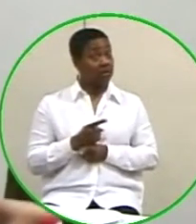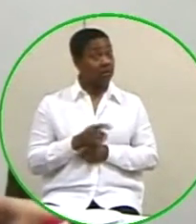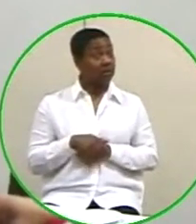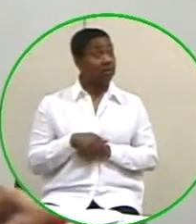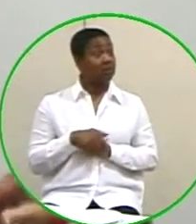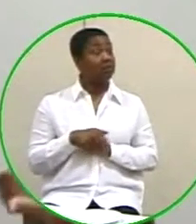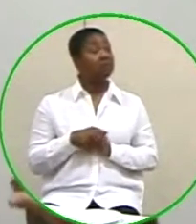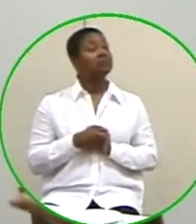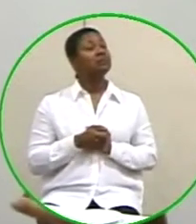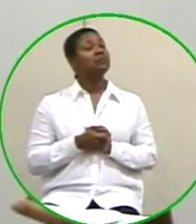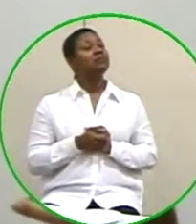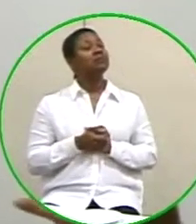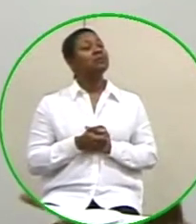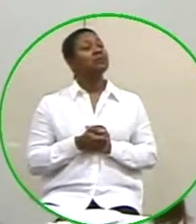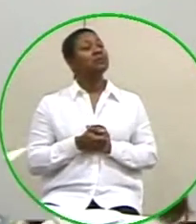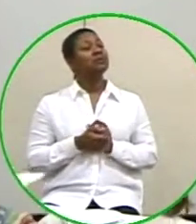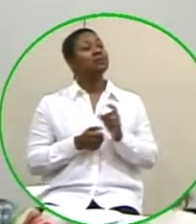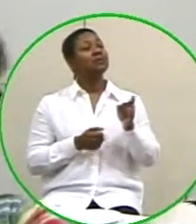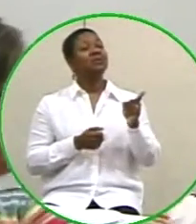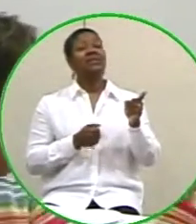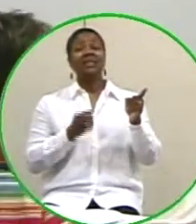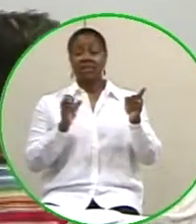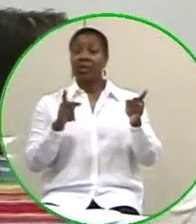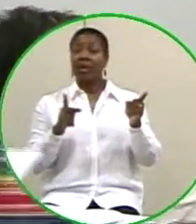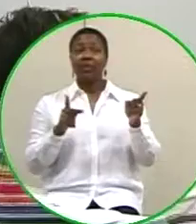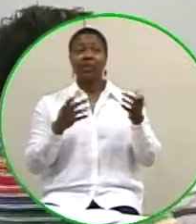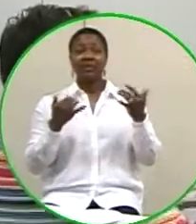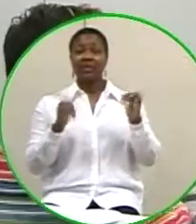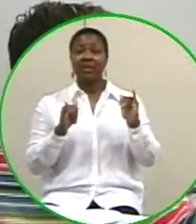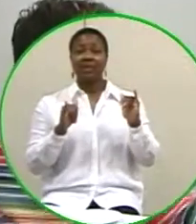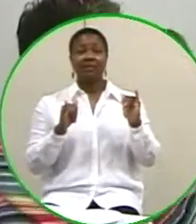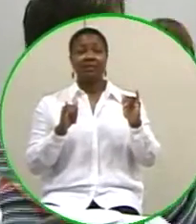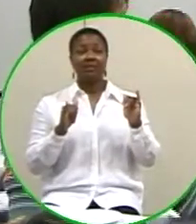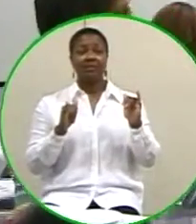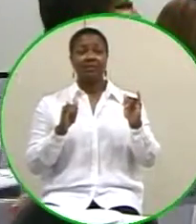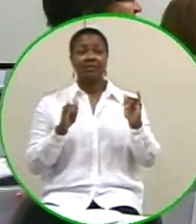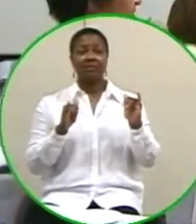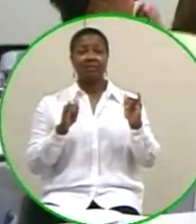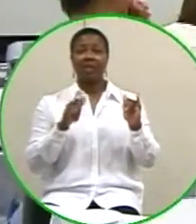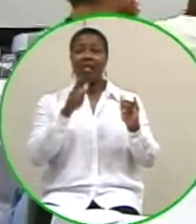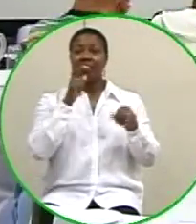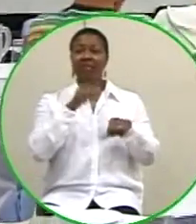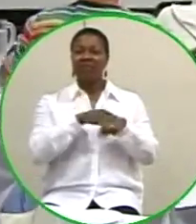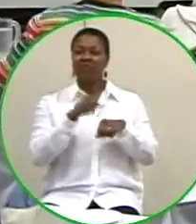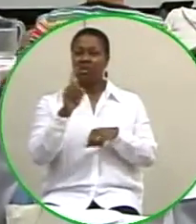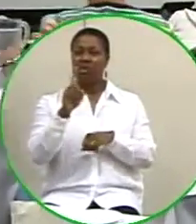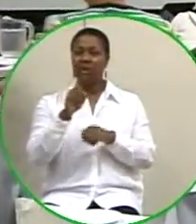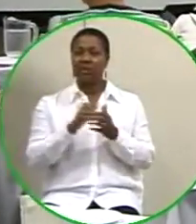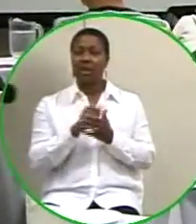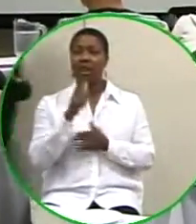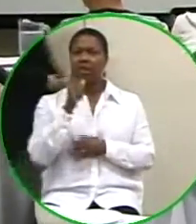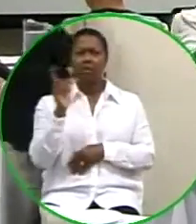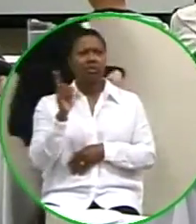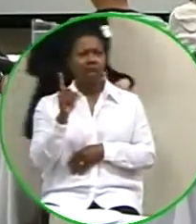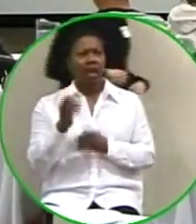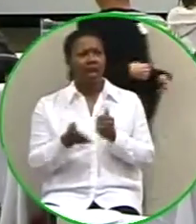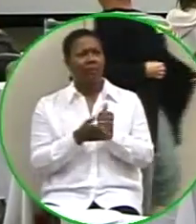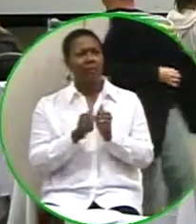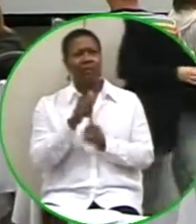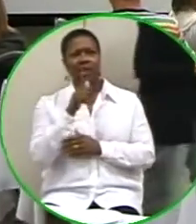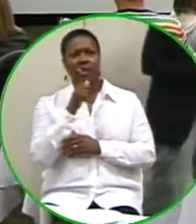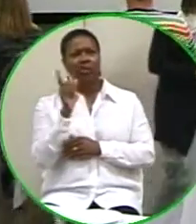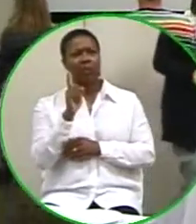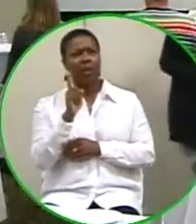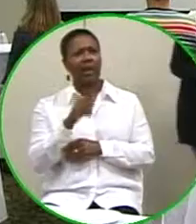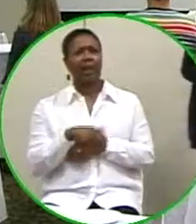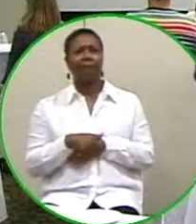Okay. It's okay. We'll still go till about 1. Okay. All right, where's lunch? Sherry, help us out with where we're